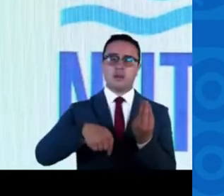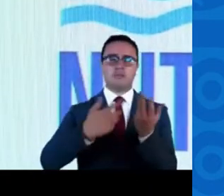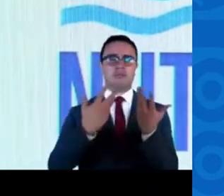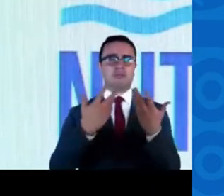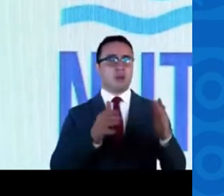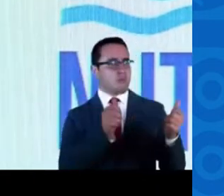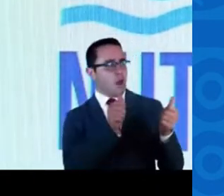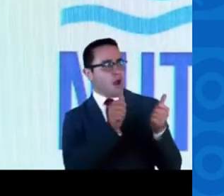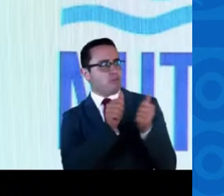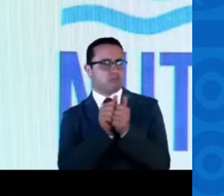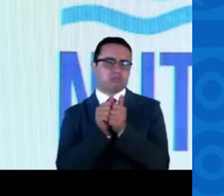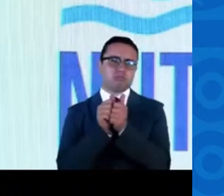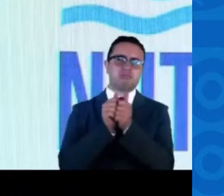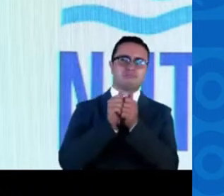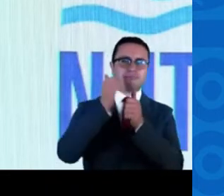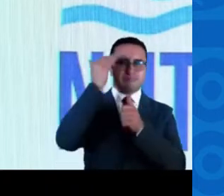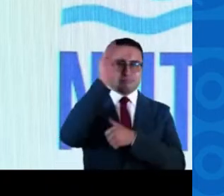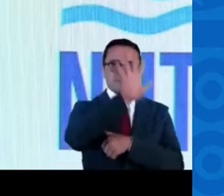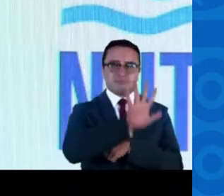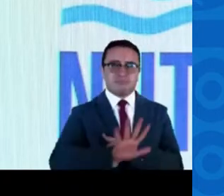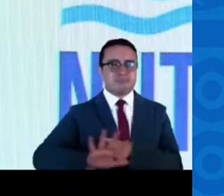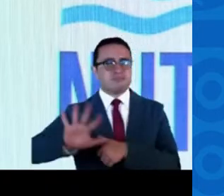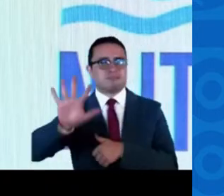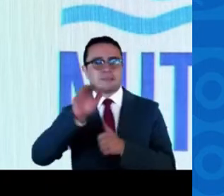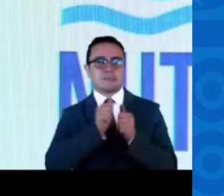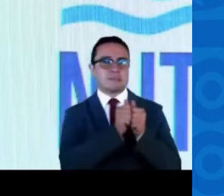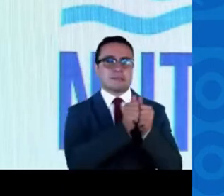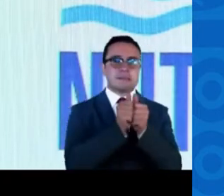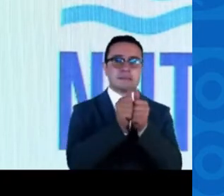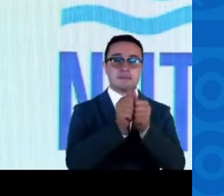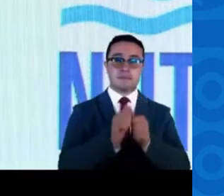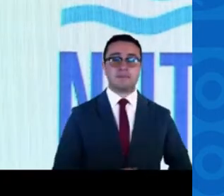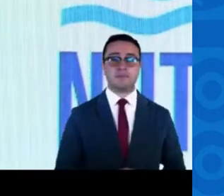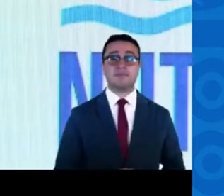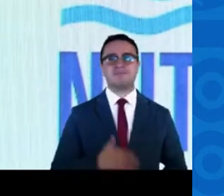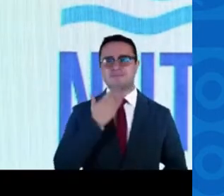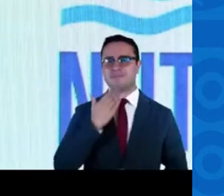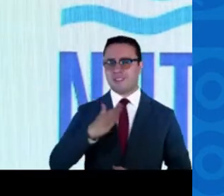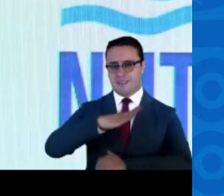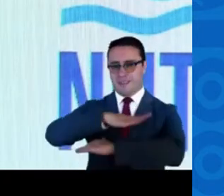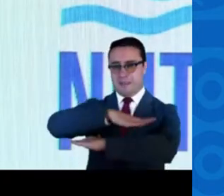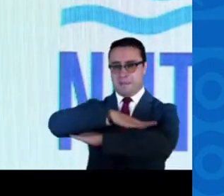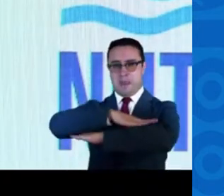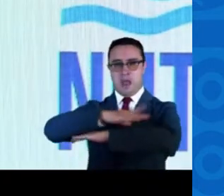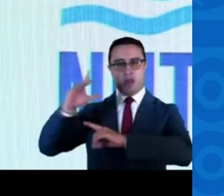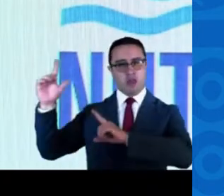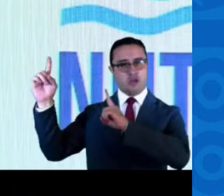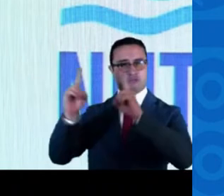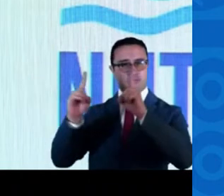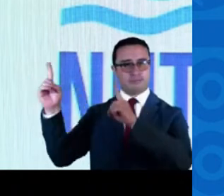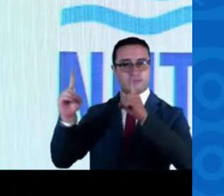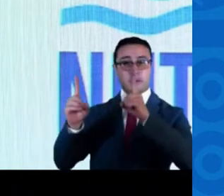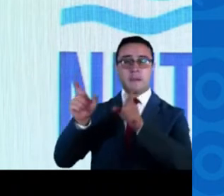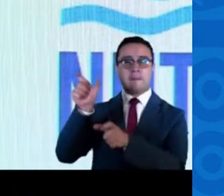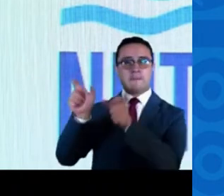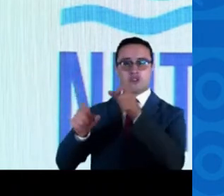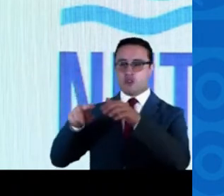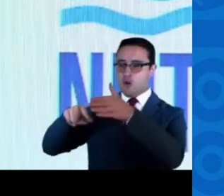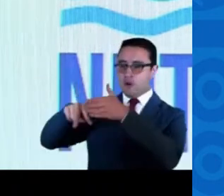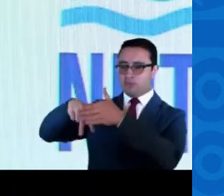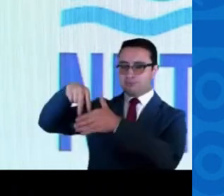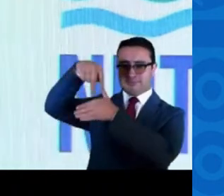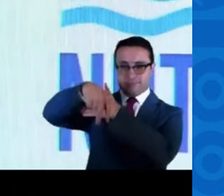being with us. A very special greeting to all the ambassadors, the